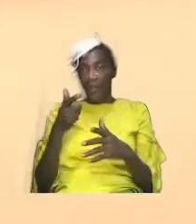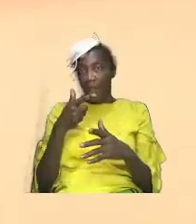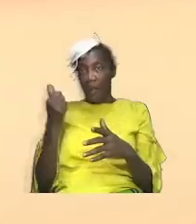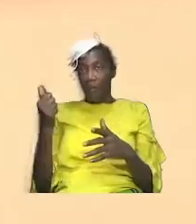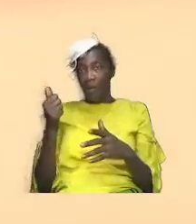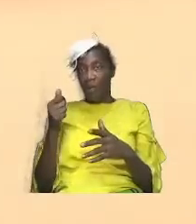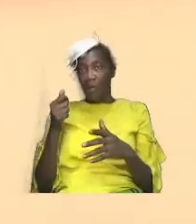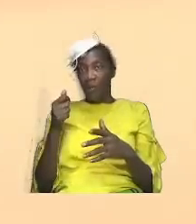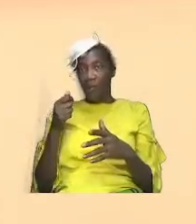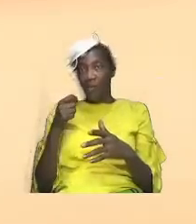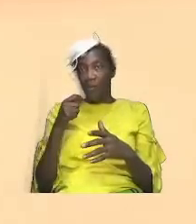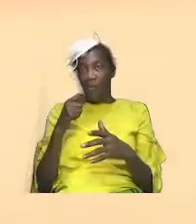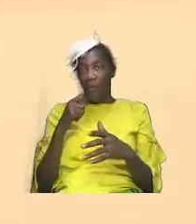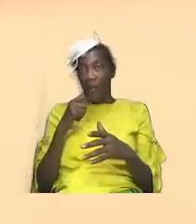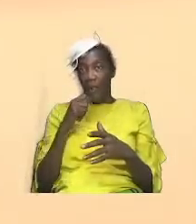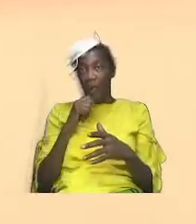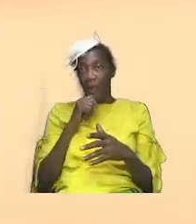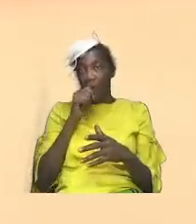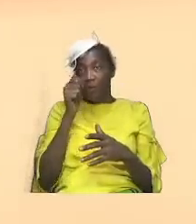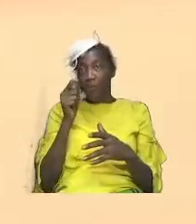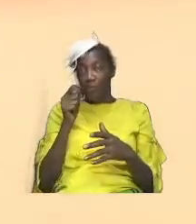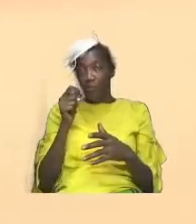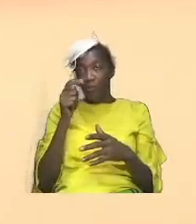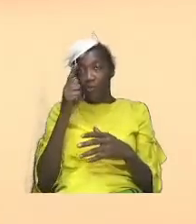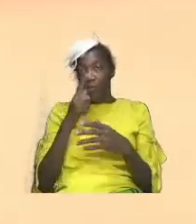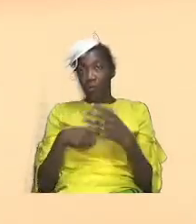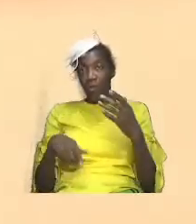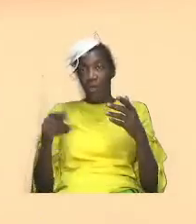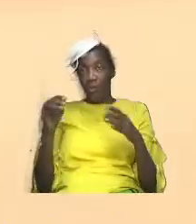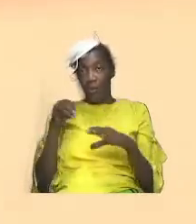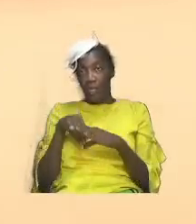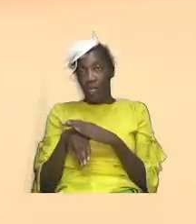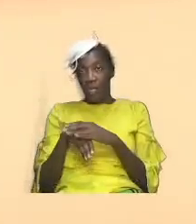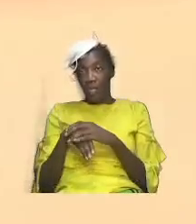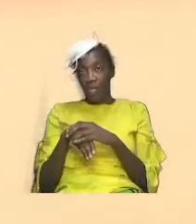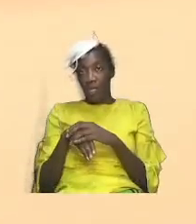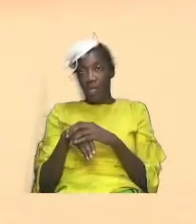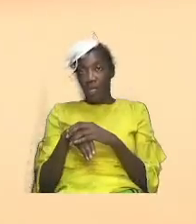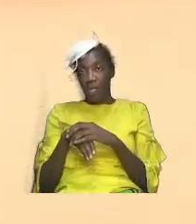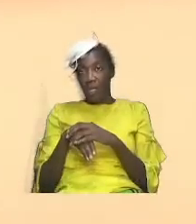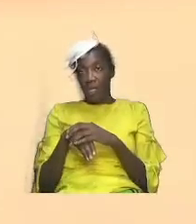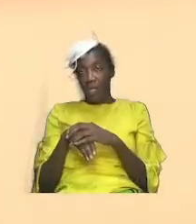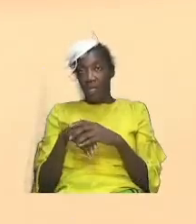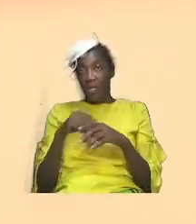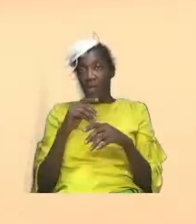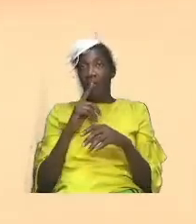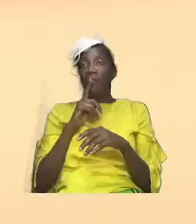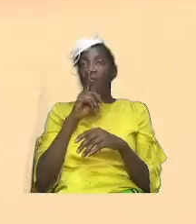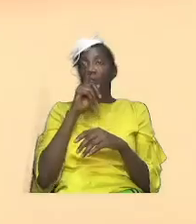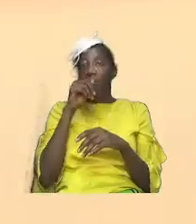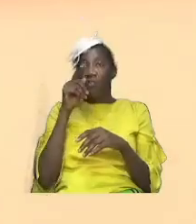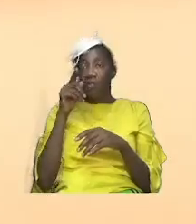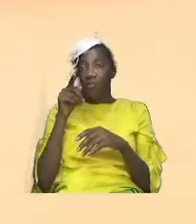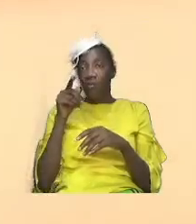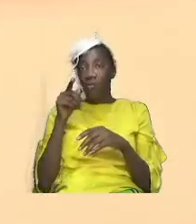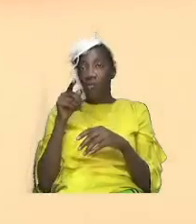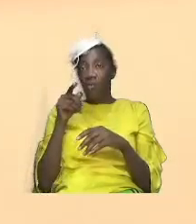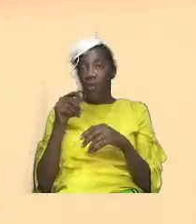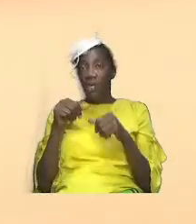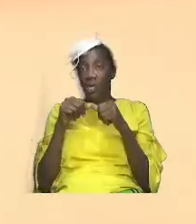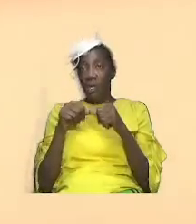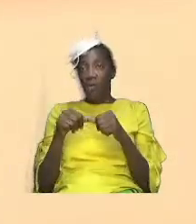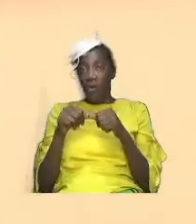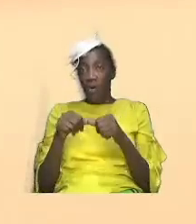true to what we are involved in, because we are genuine in our